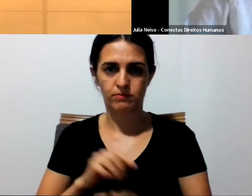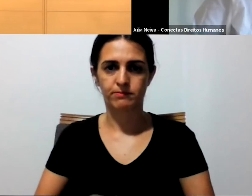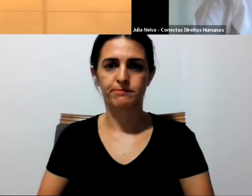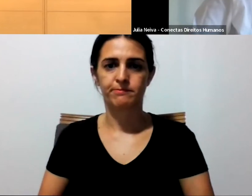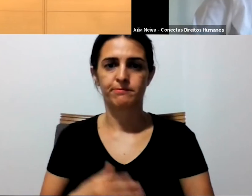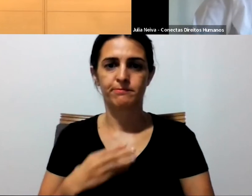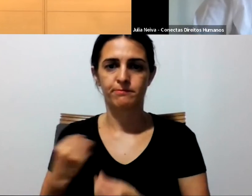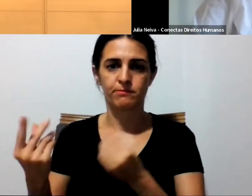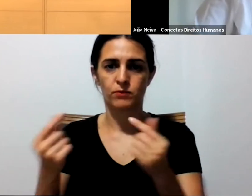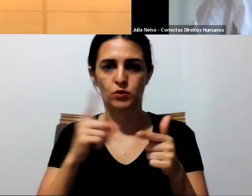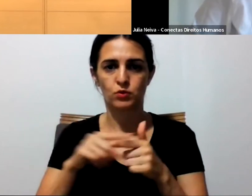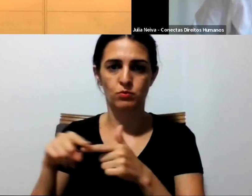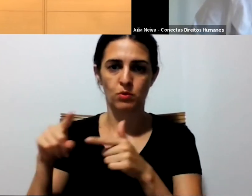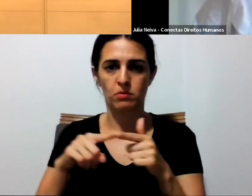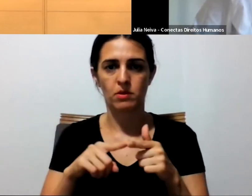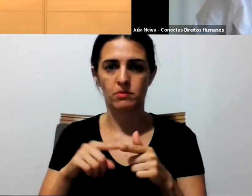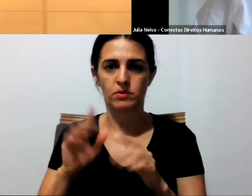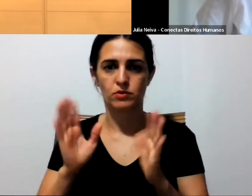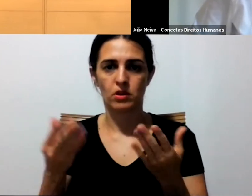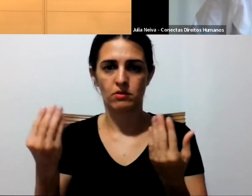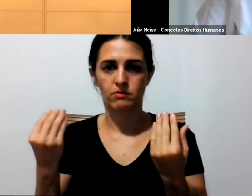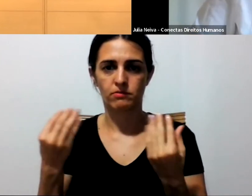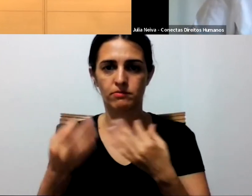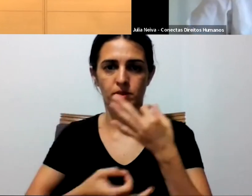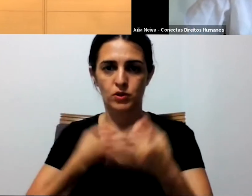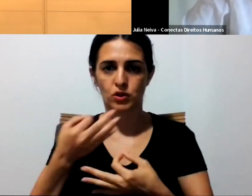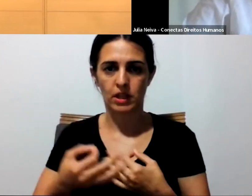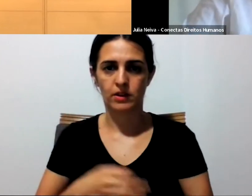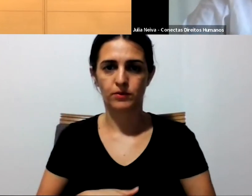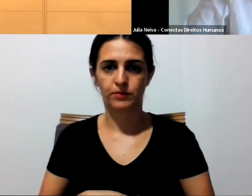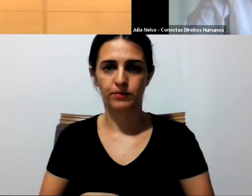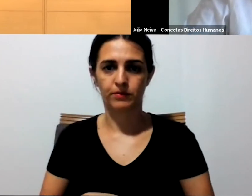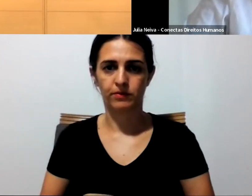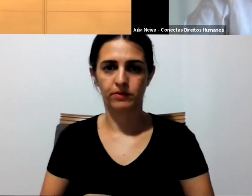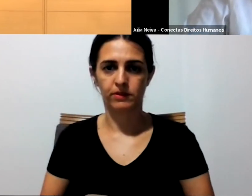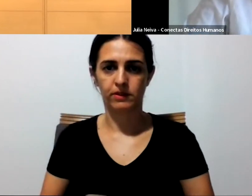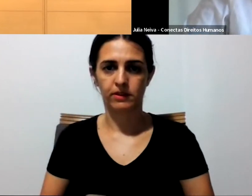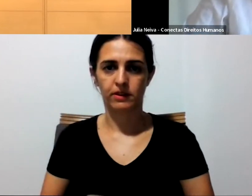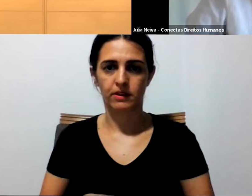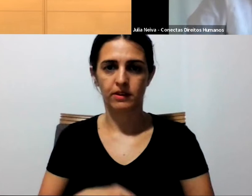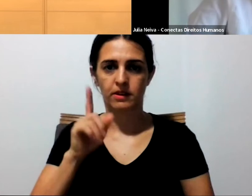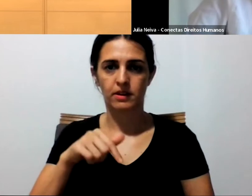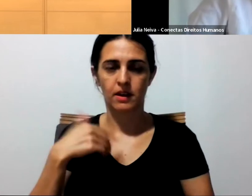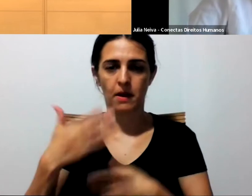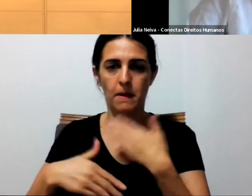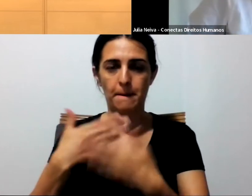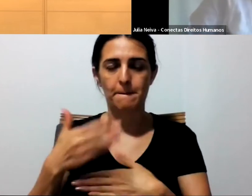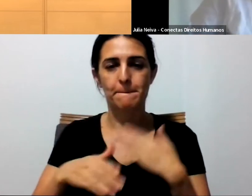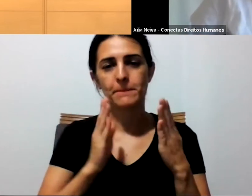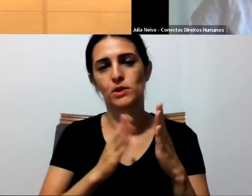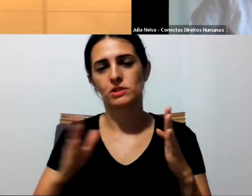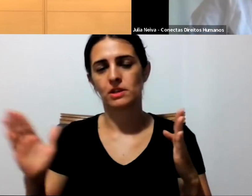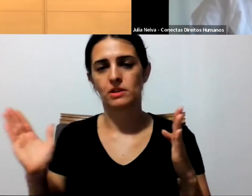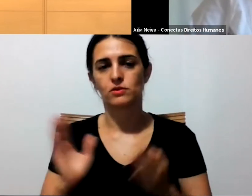And the beauty of the OECD accession process is really a transformational process, meaning that